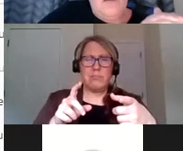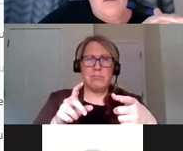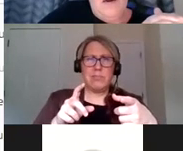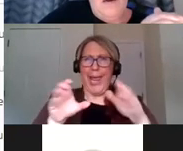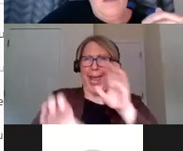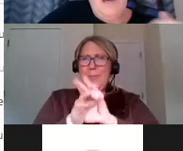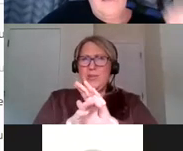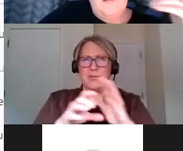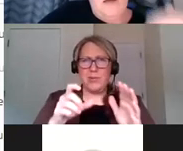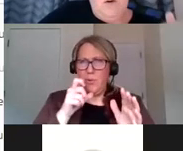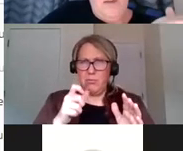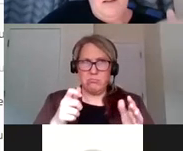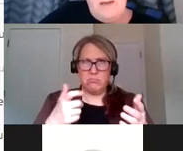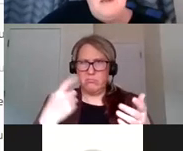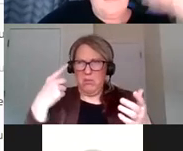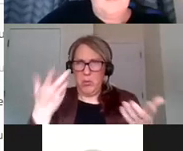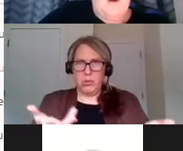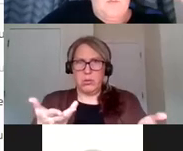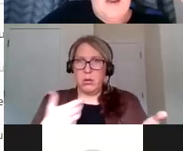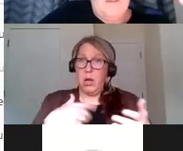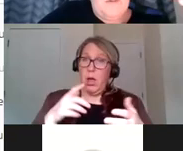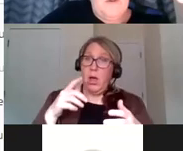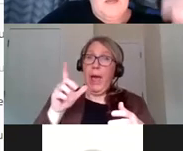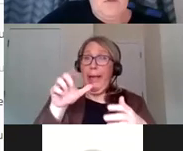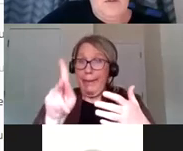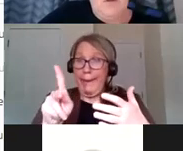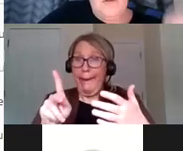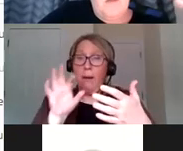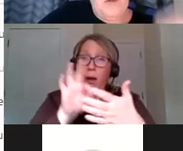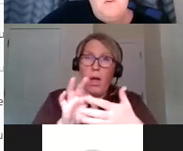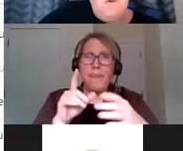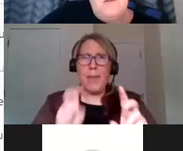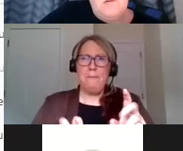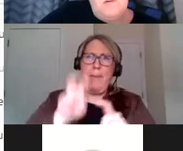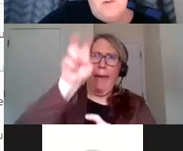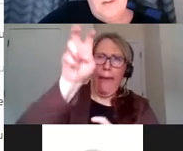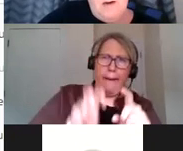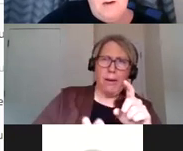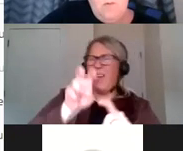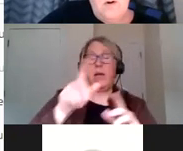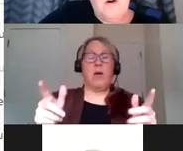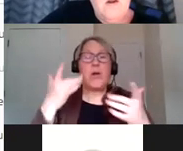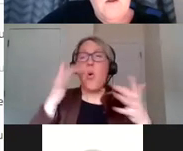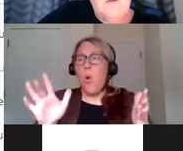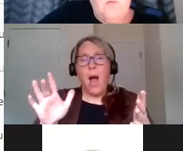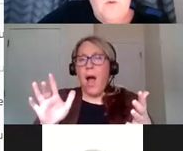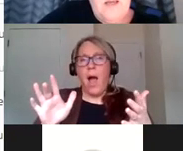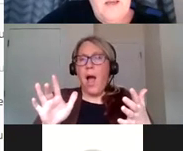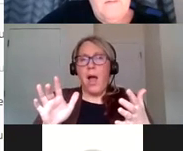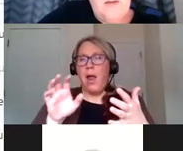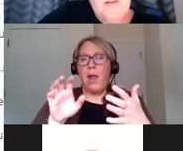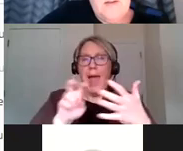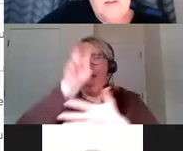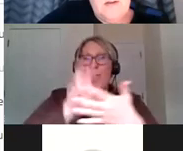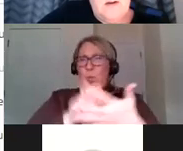images that don't add any meaning. Then it's going to go to my link, and then it's going to go back up to each of those images. And we don't want it to do things out of order. So we